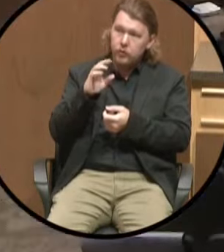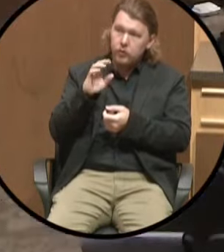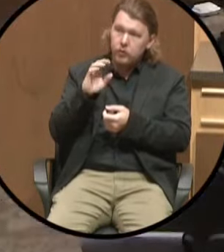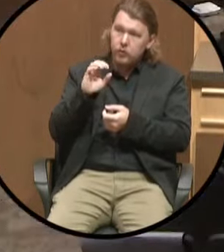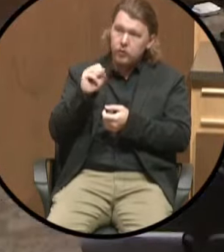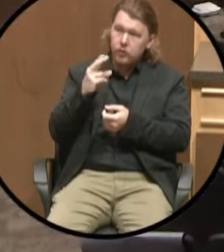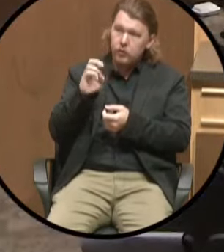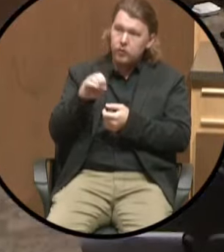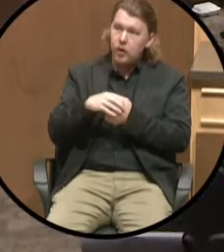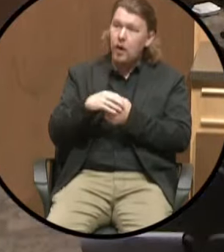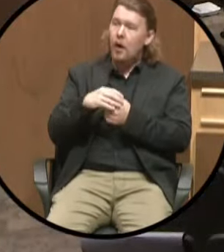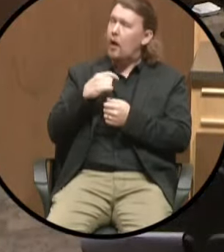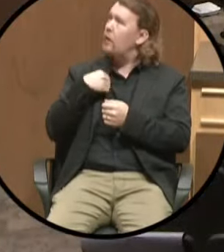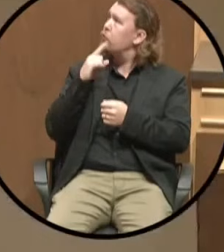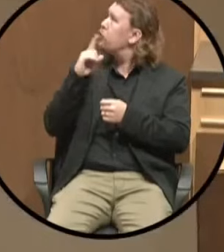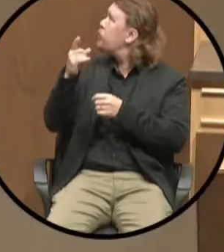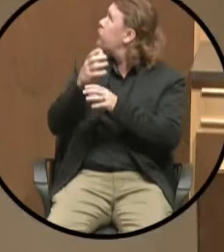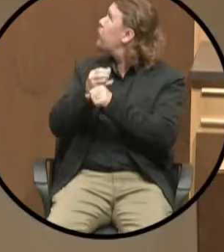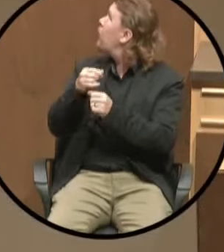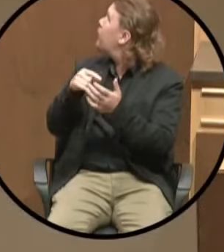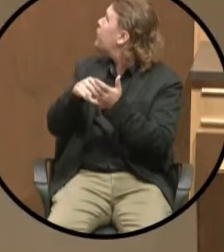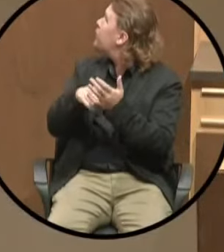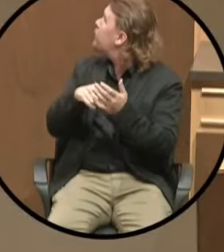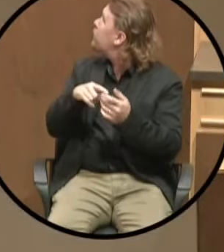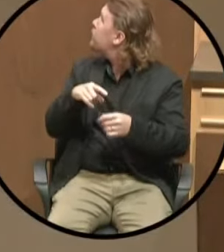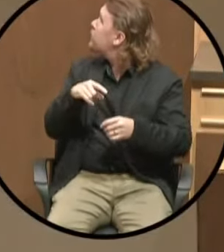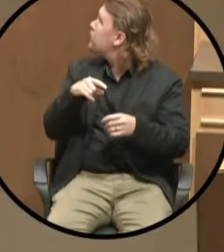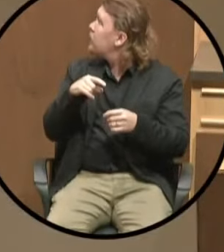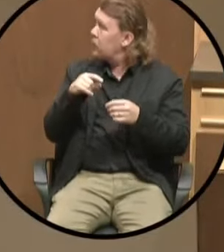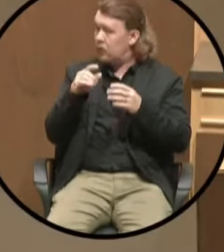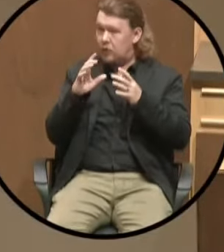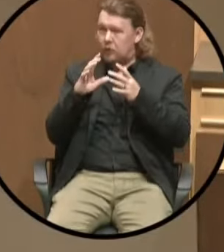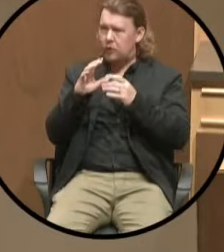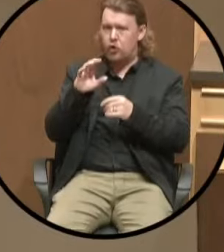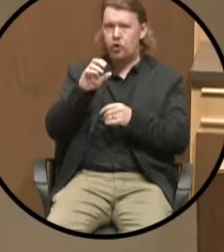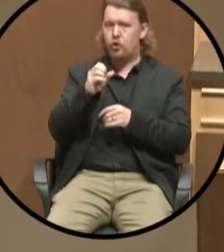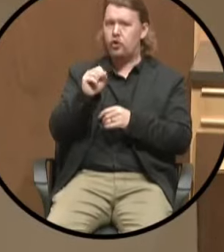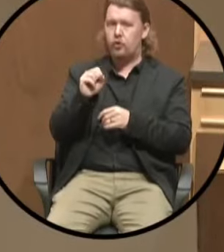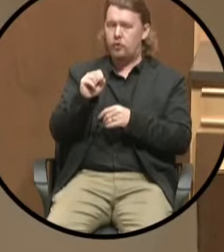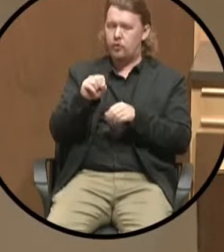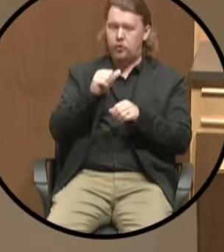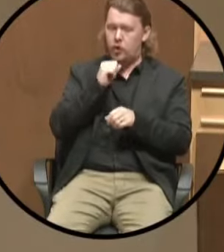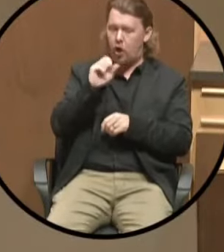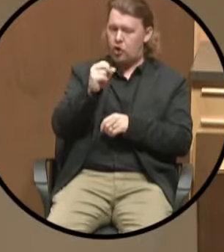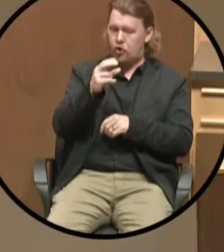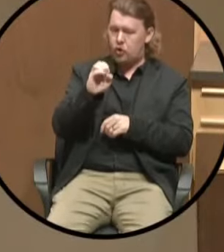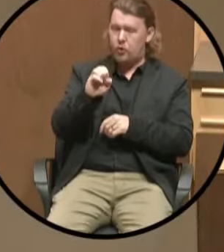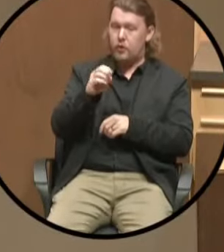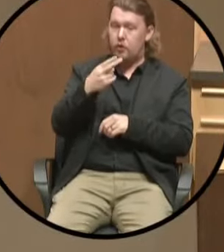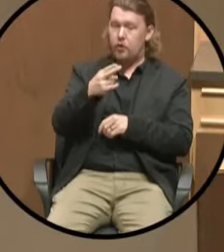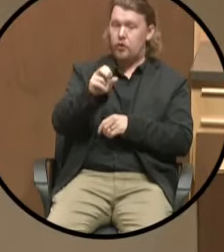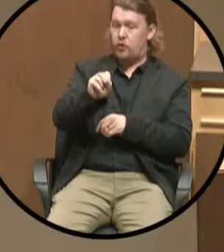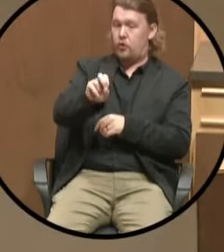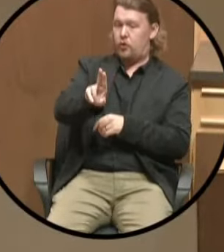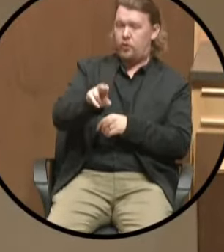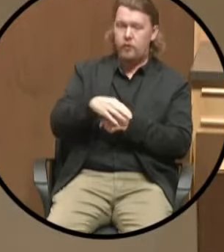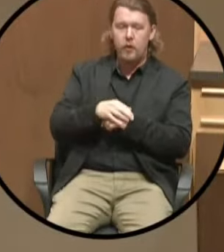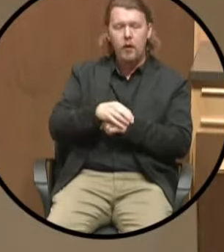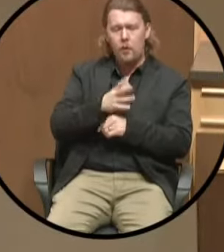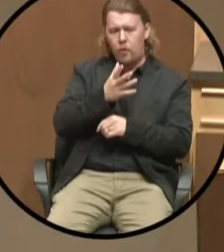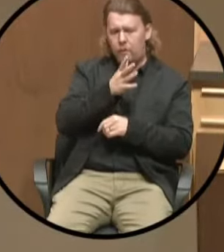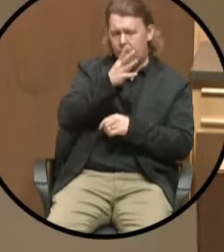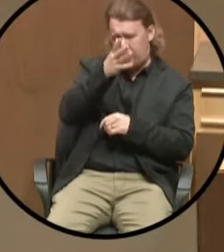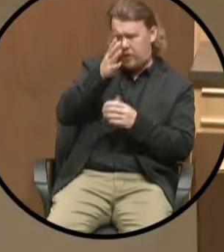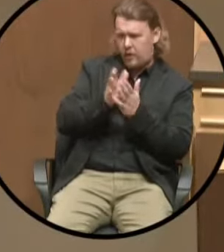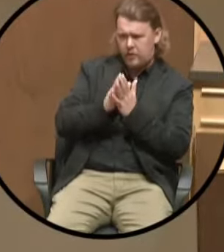had this question several times. Sue, who is a parent at Dr. Phillips Elementary School, says, I have been vaccinated, but I am unclear